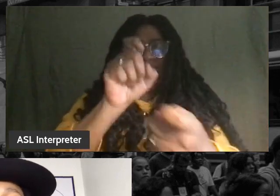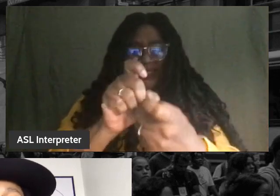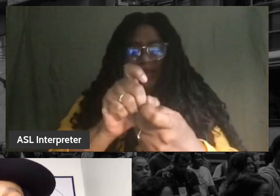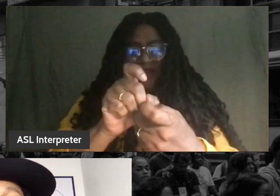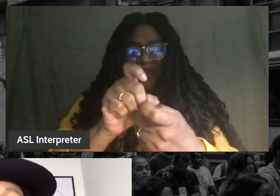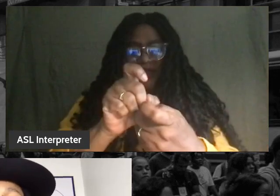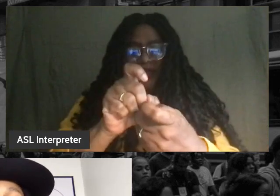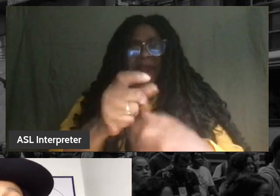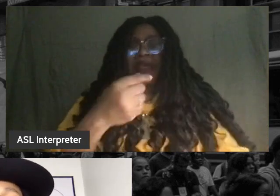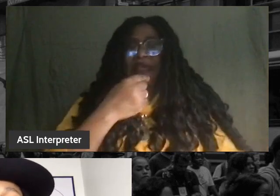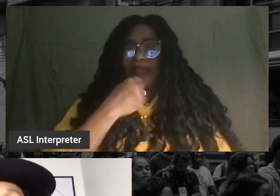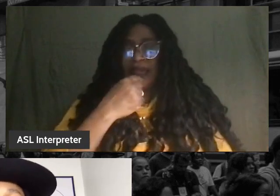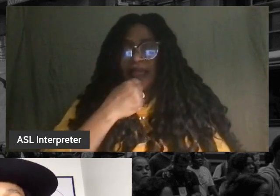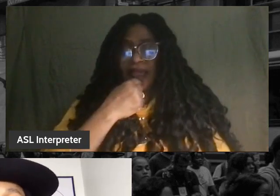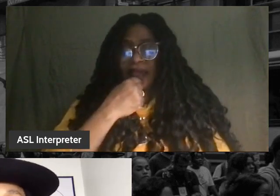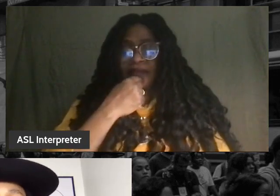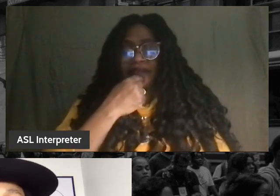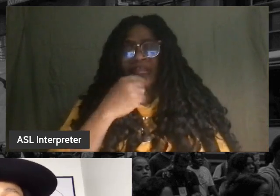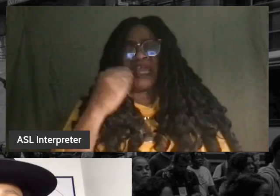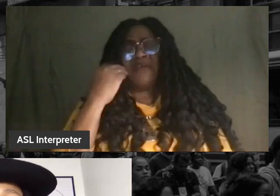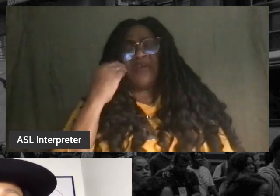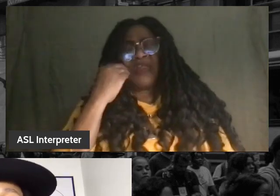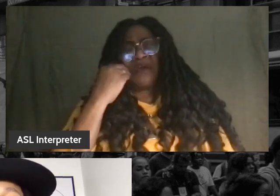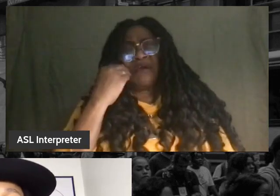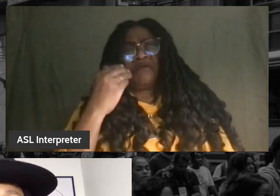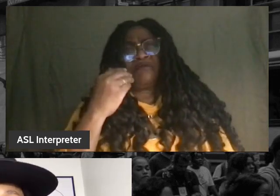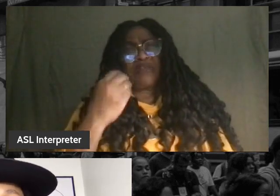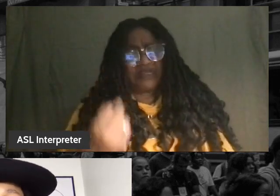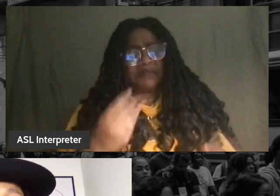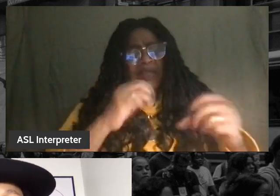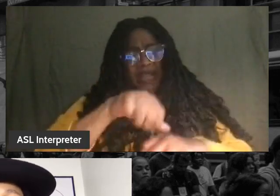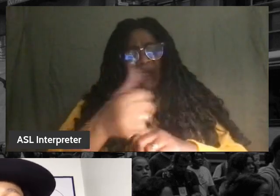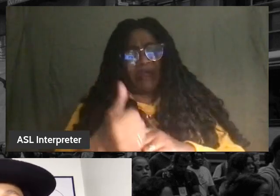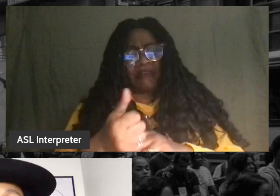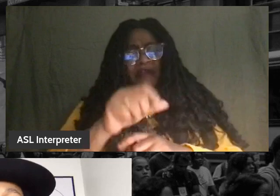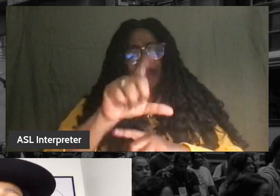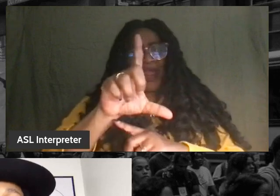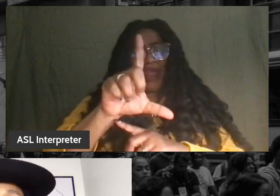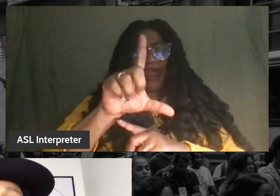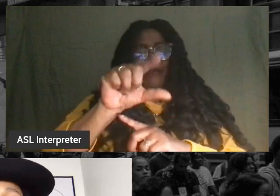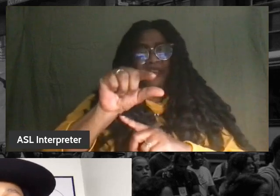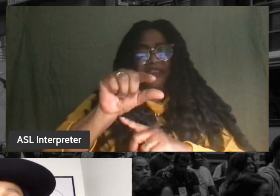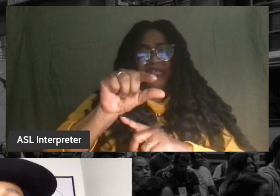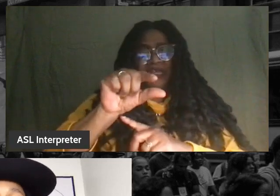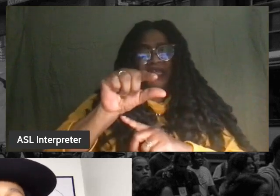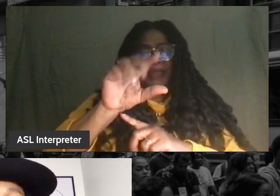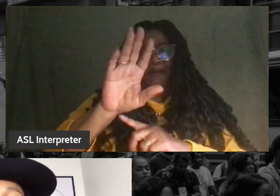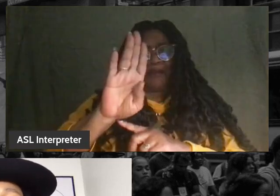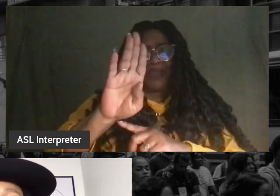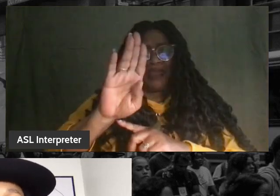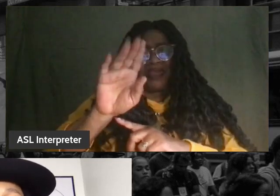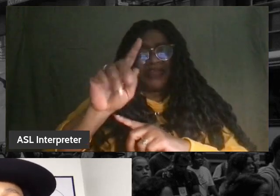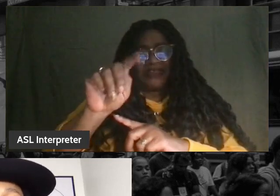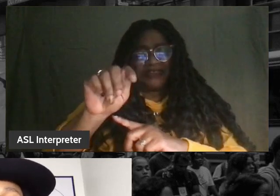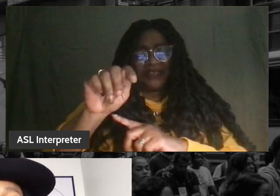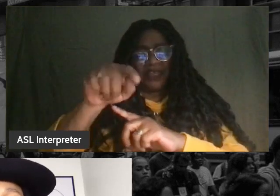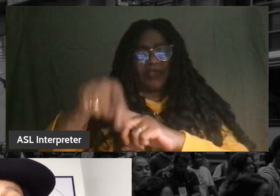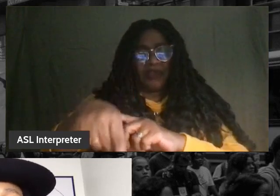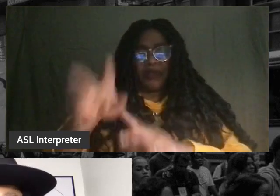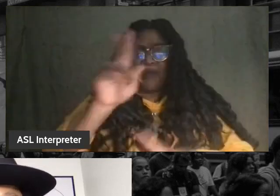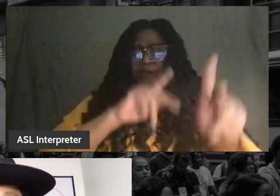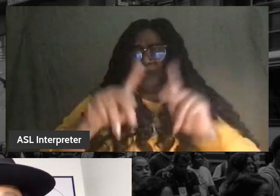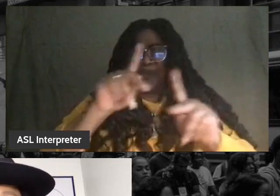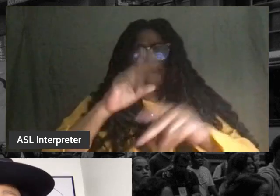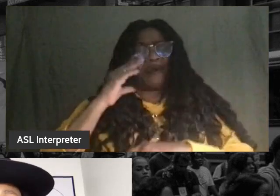there are so many other LGBTQ people in the world like myself that experience fear and anxiety in barbershops on a